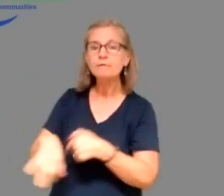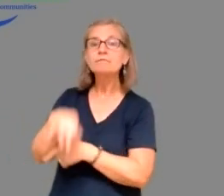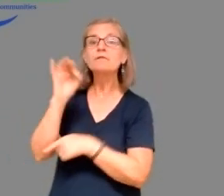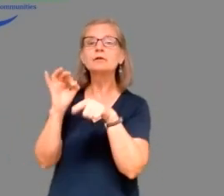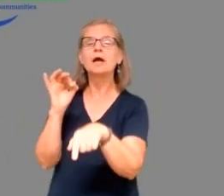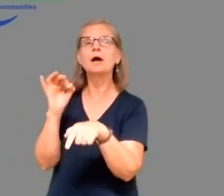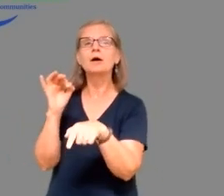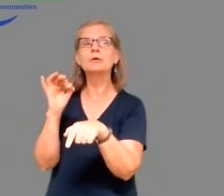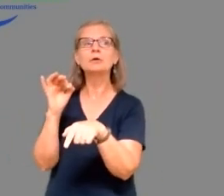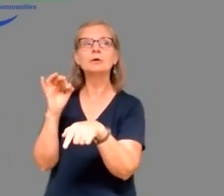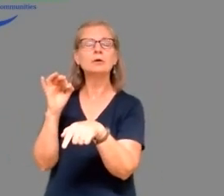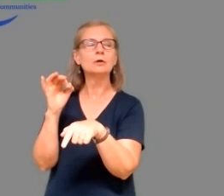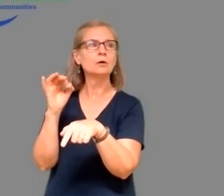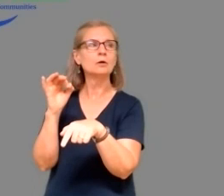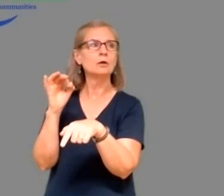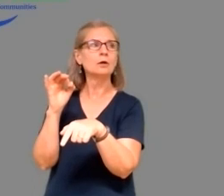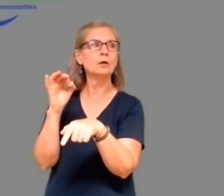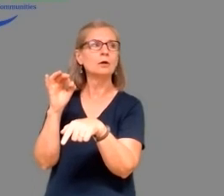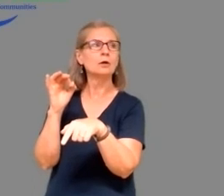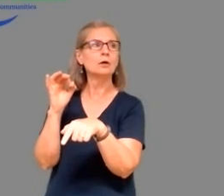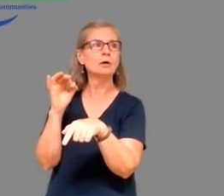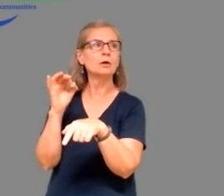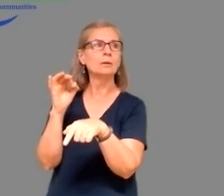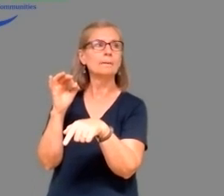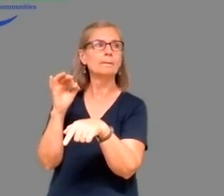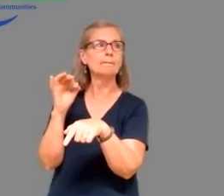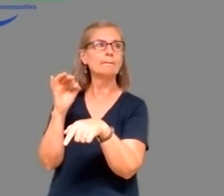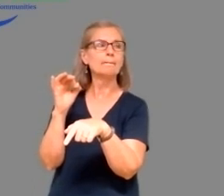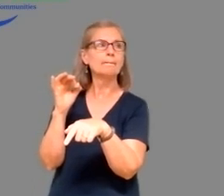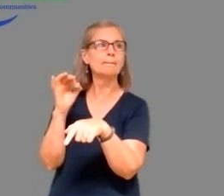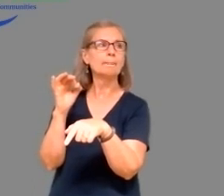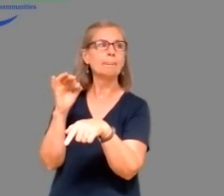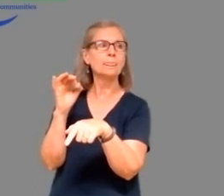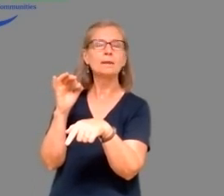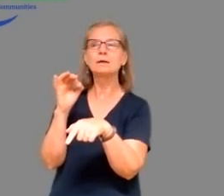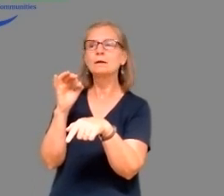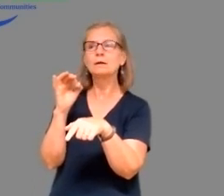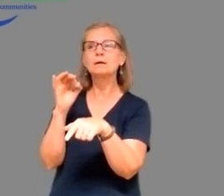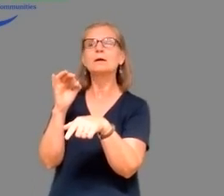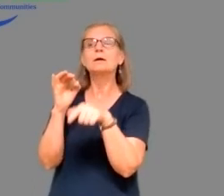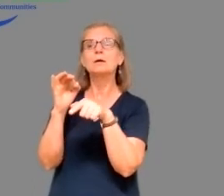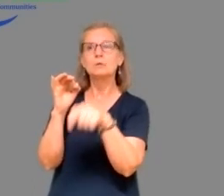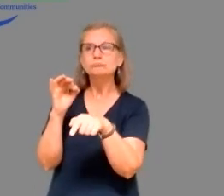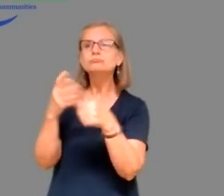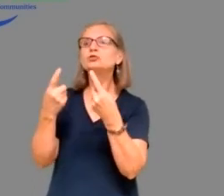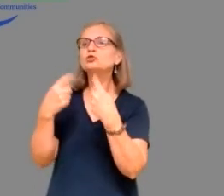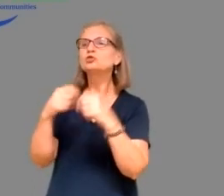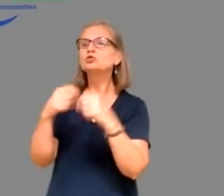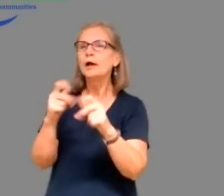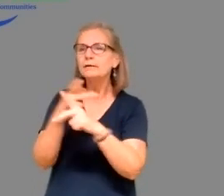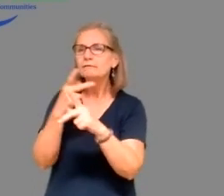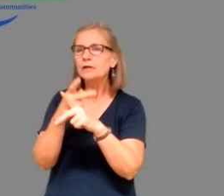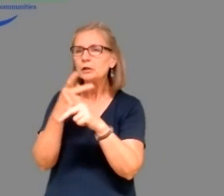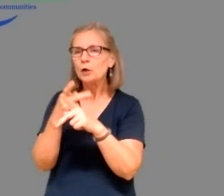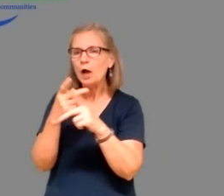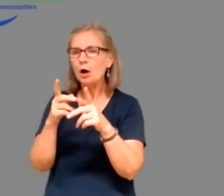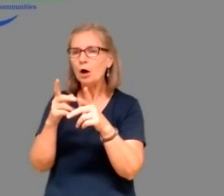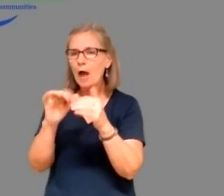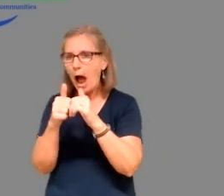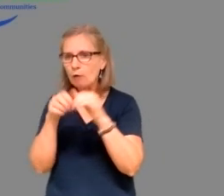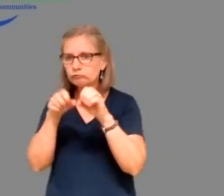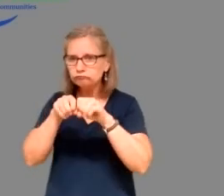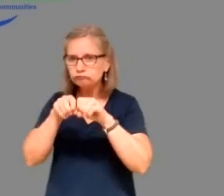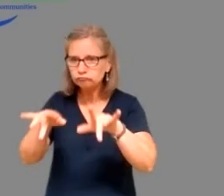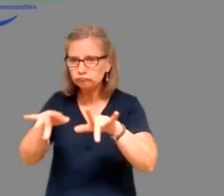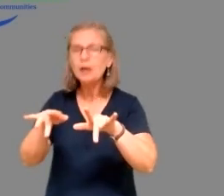cases that were transmitted, that they could identify what the route of transmission was. A small proportion of those were